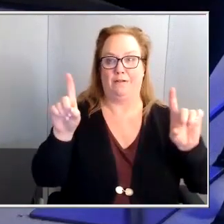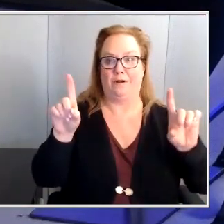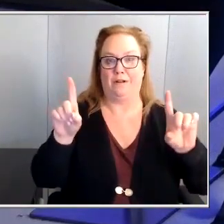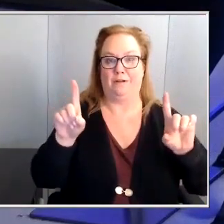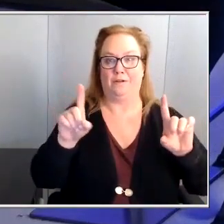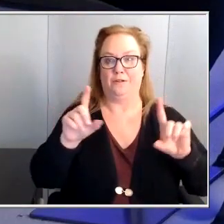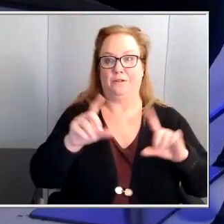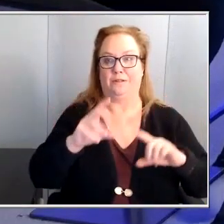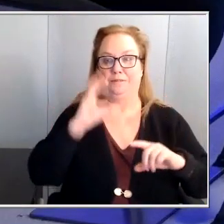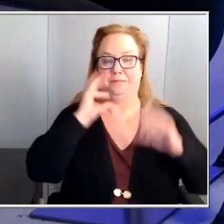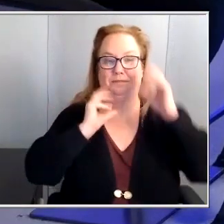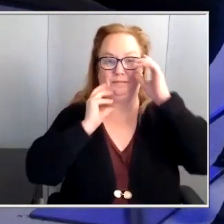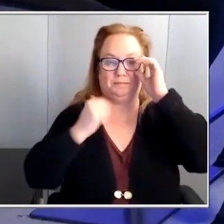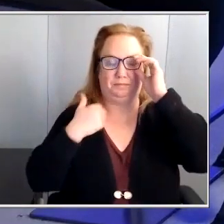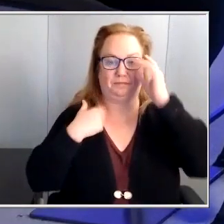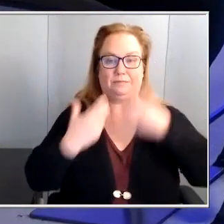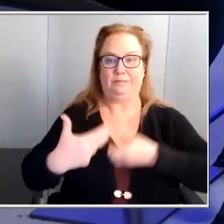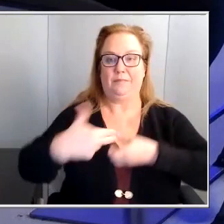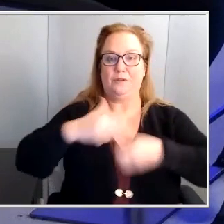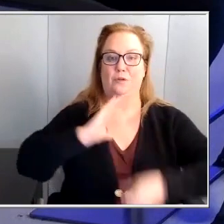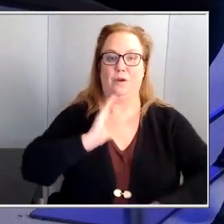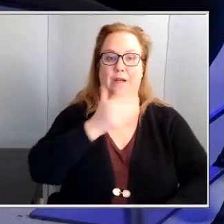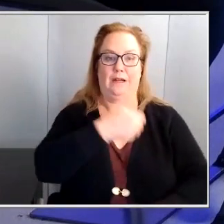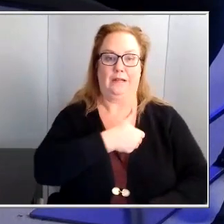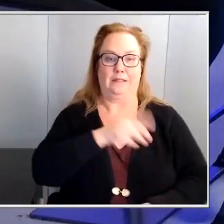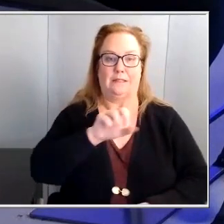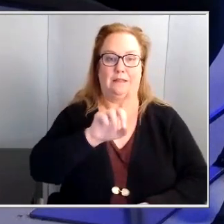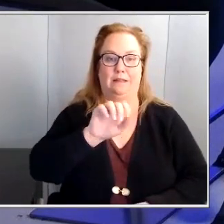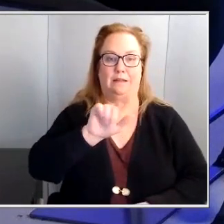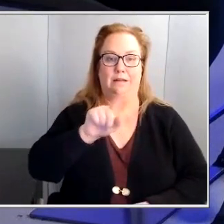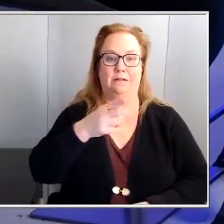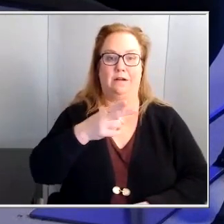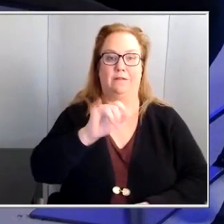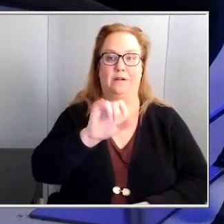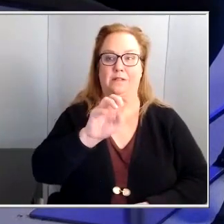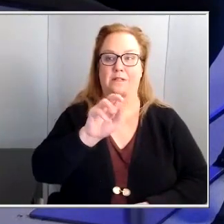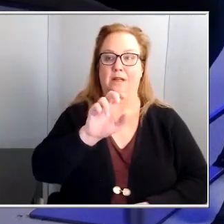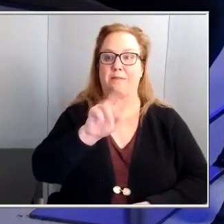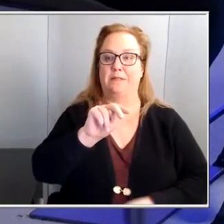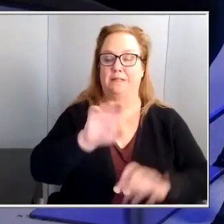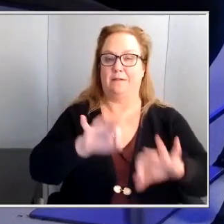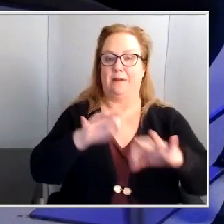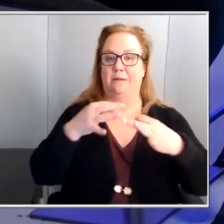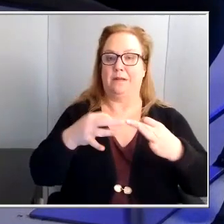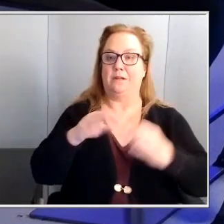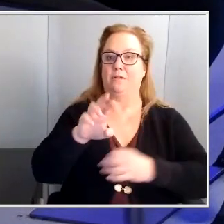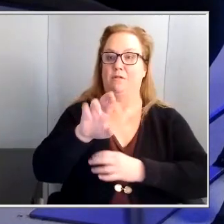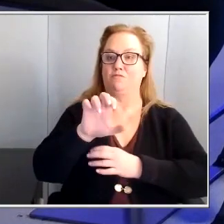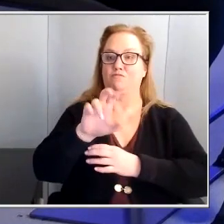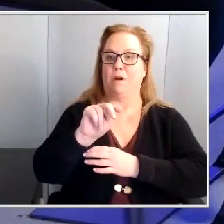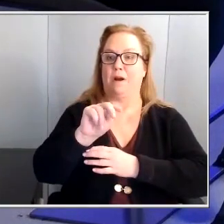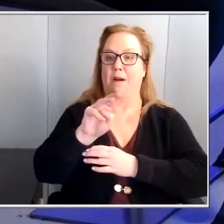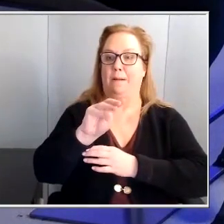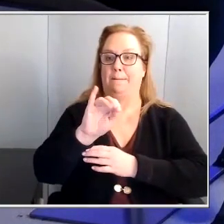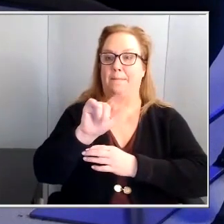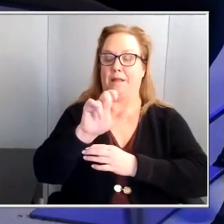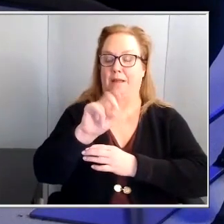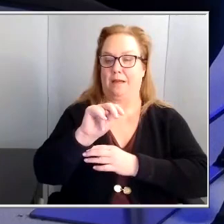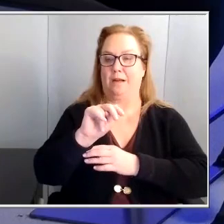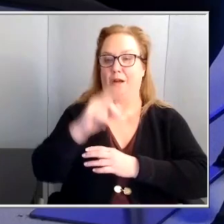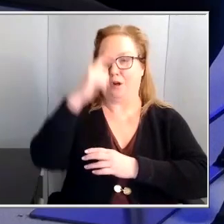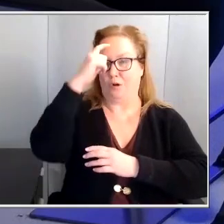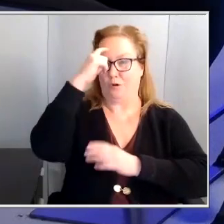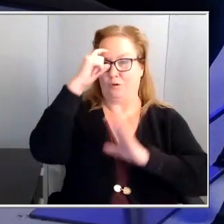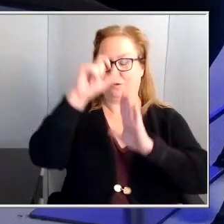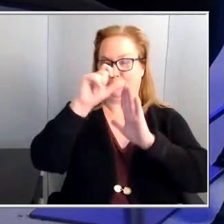past. Joining us here in the Dolph Simons Jr. Family Broadcast Studios, Dr. Brian Milligan, a neurosurgeon here at the University of Kansas Health System,